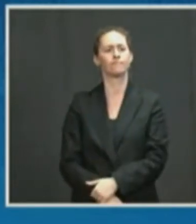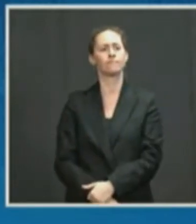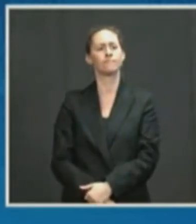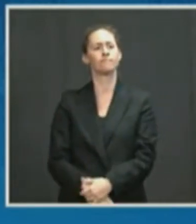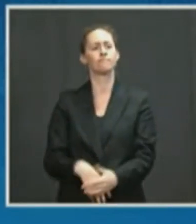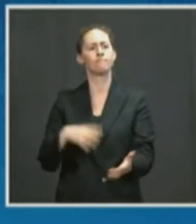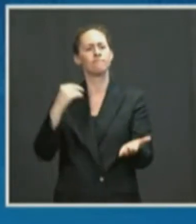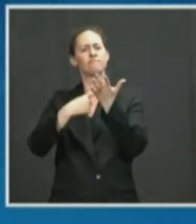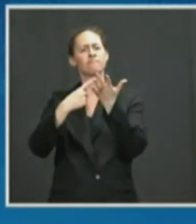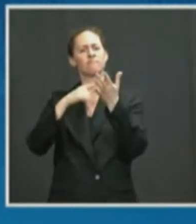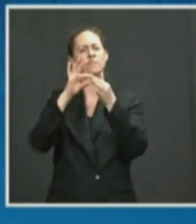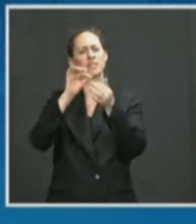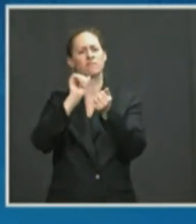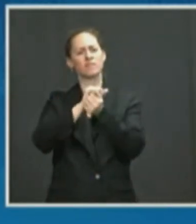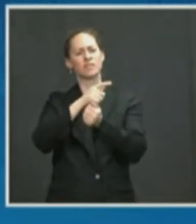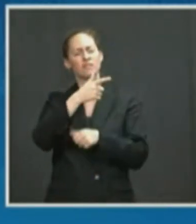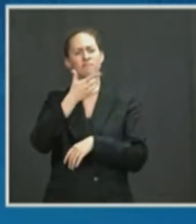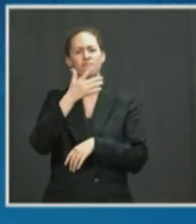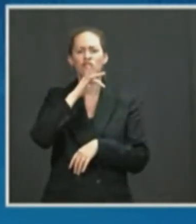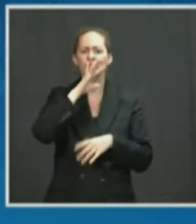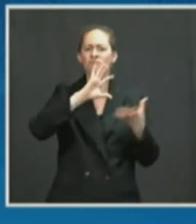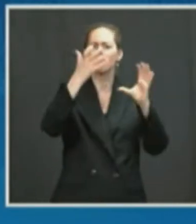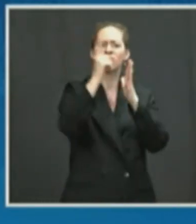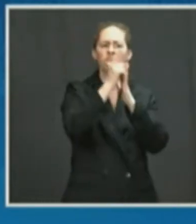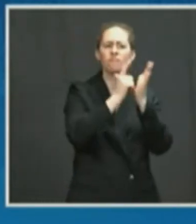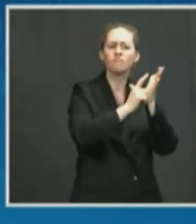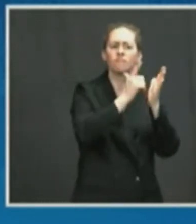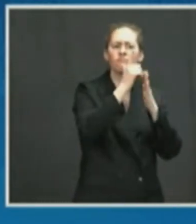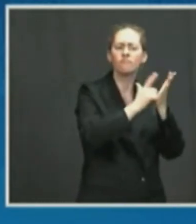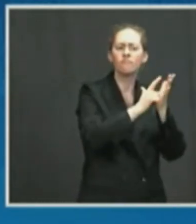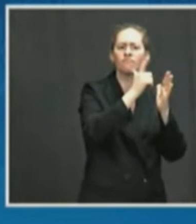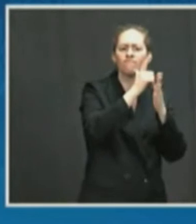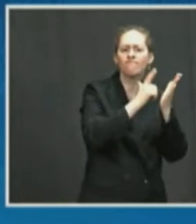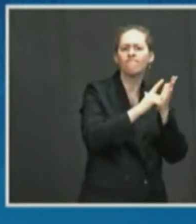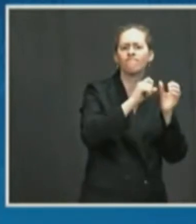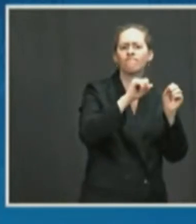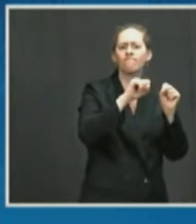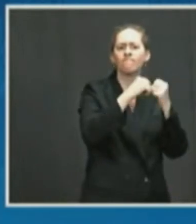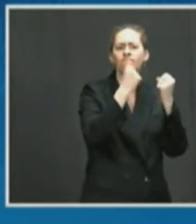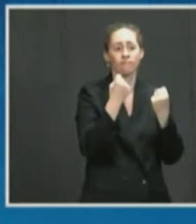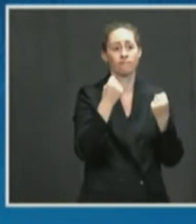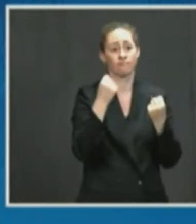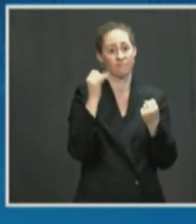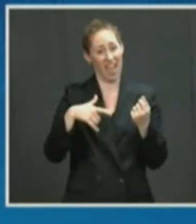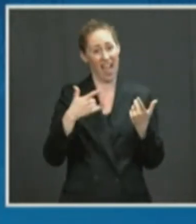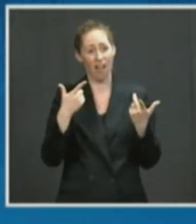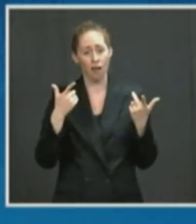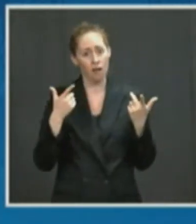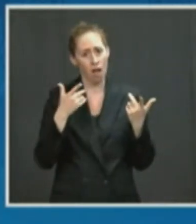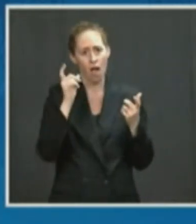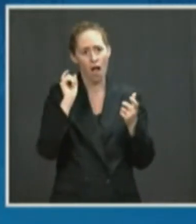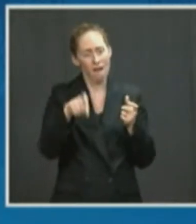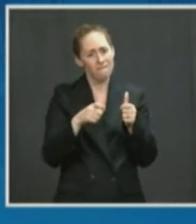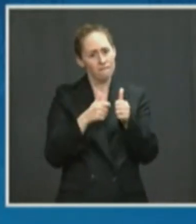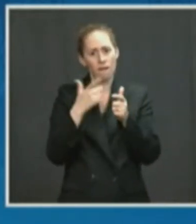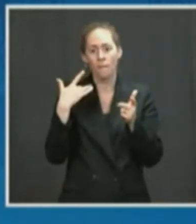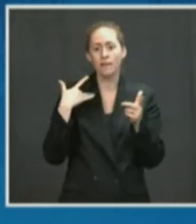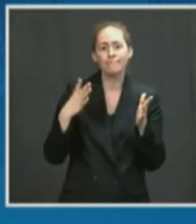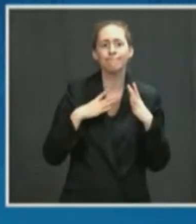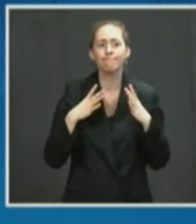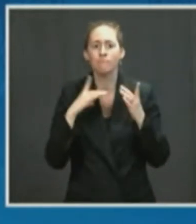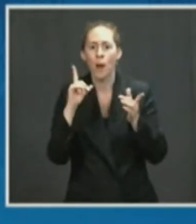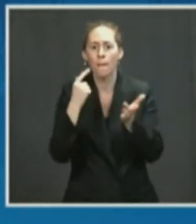that this is about transnational crime, and we have to follow the money, and we have to stop it. And that's what we intend to